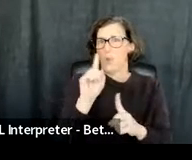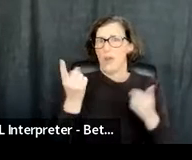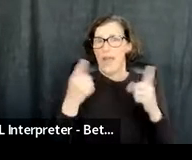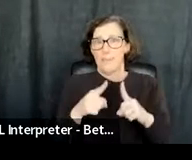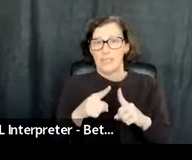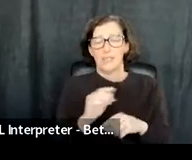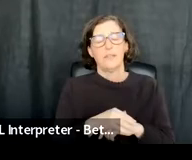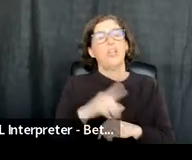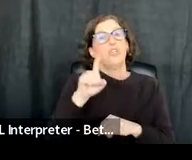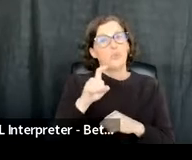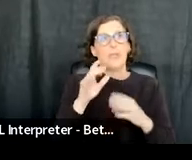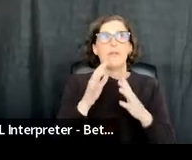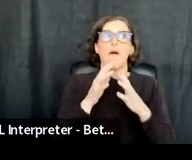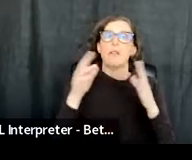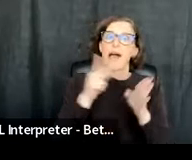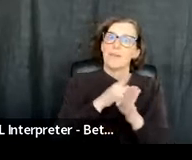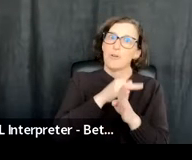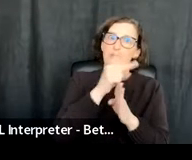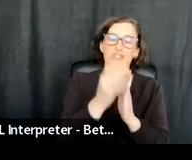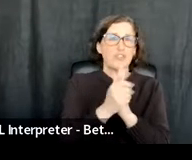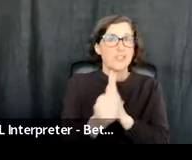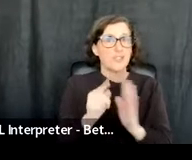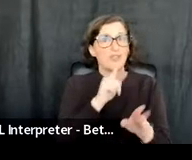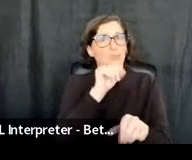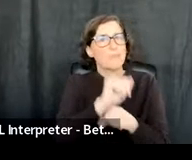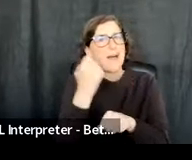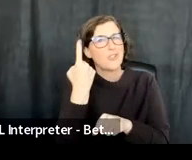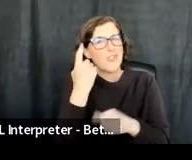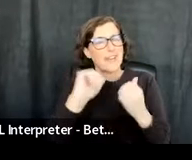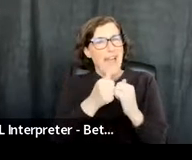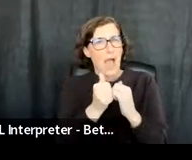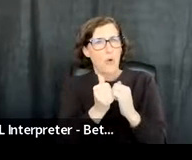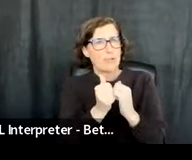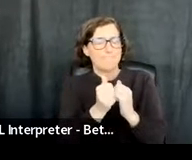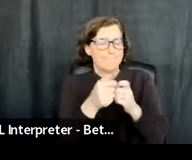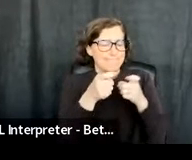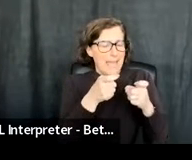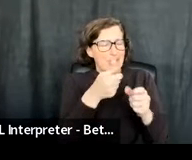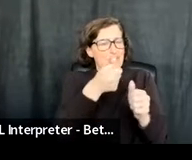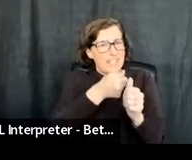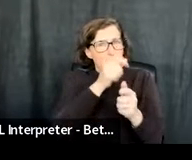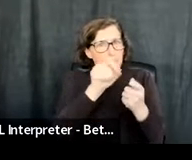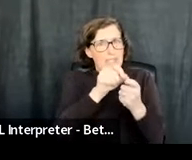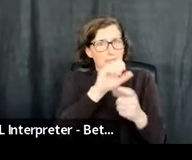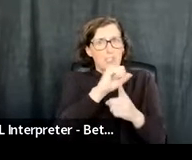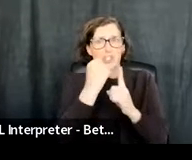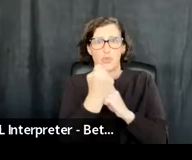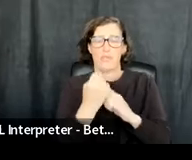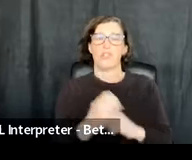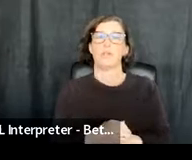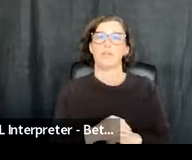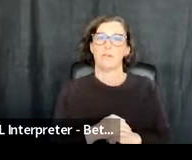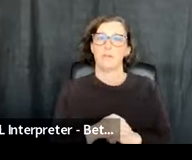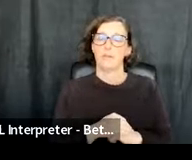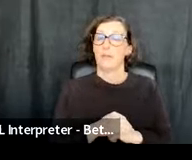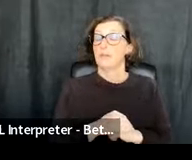of professional skill to understand how to handle each of those different situations Jeff laid out. Along the lines of this building a culture